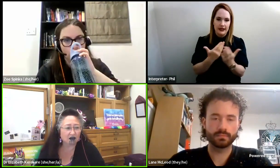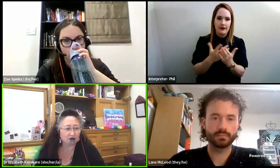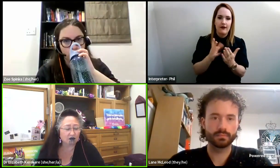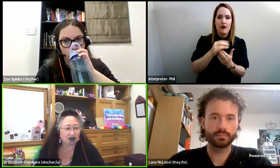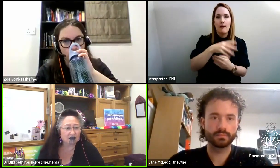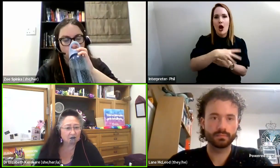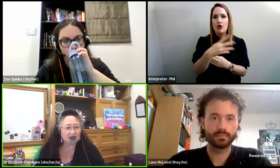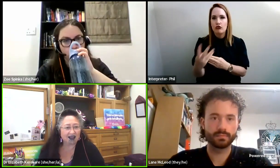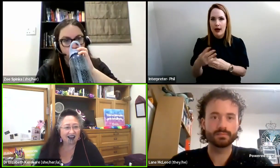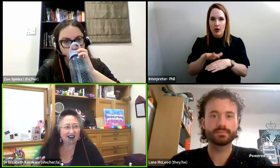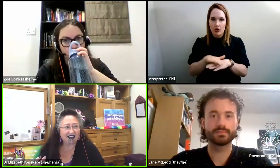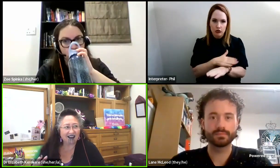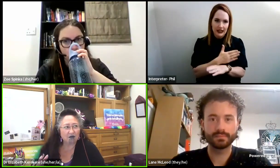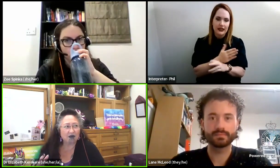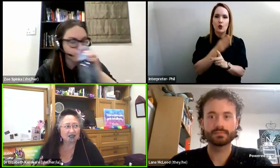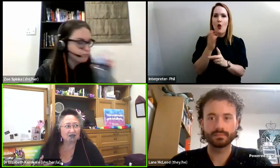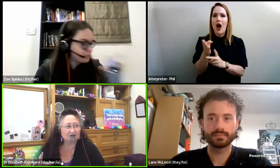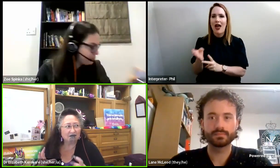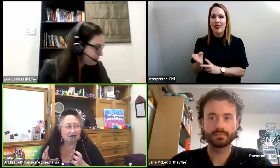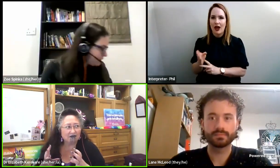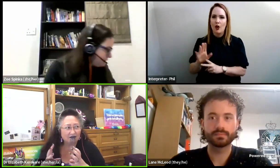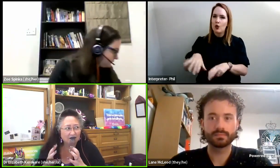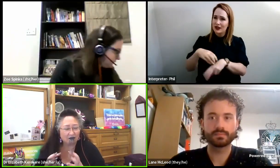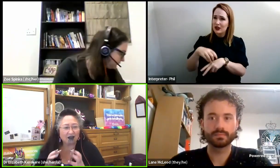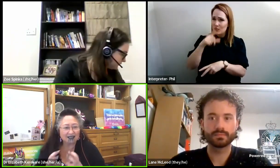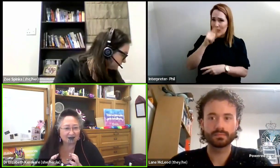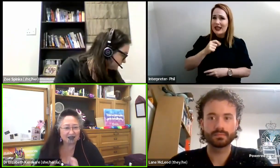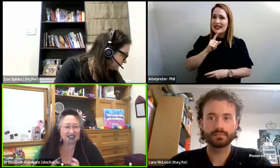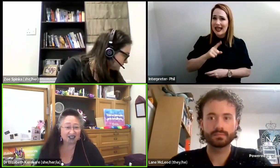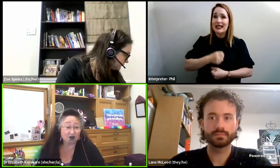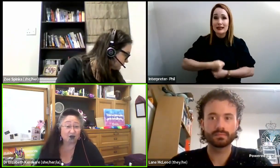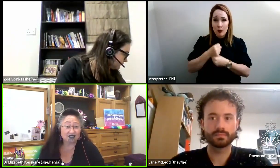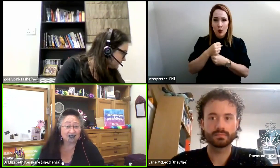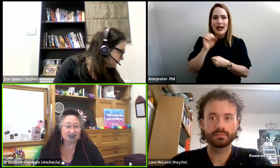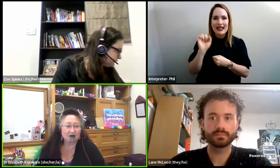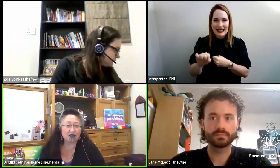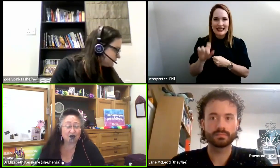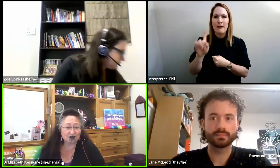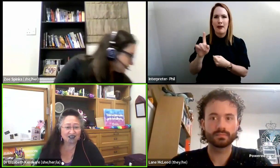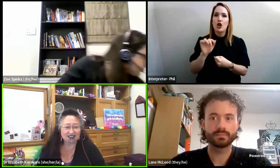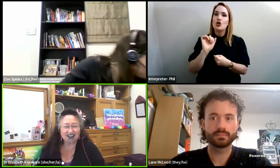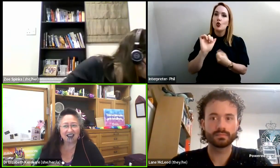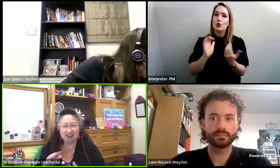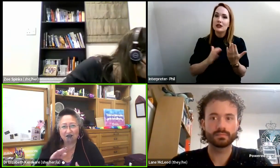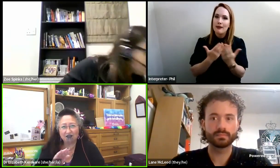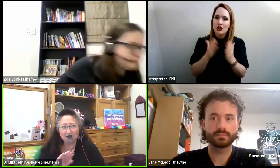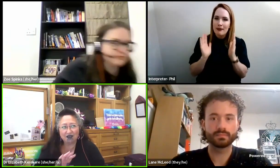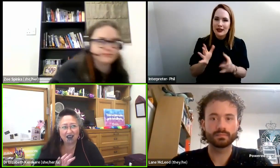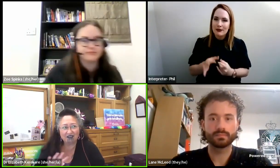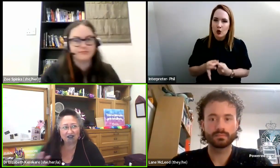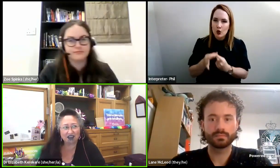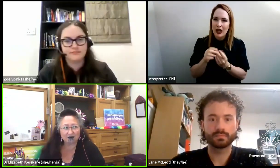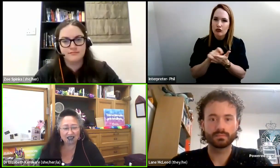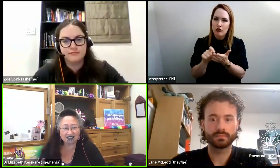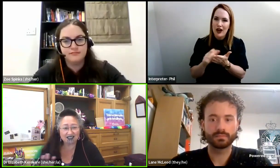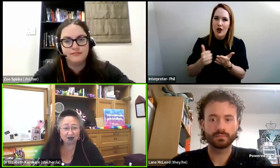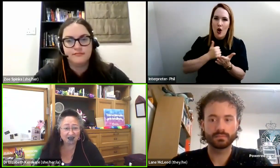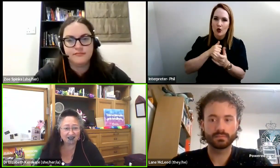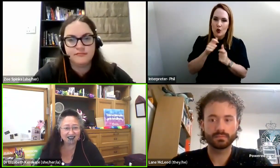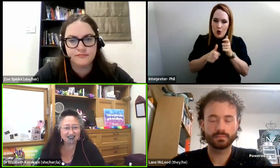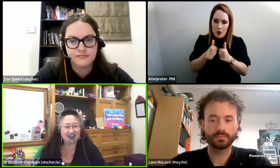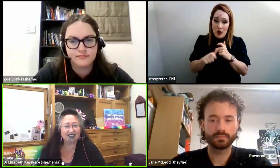Ngako Kahukura. But write something that's yours, because if you have cut and